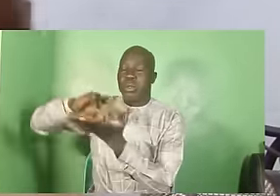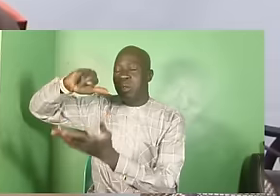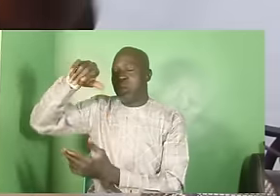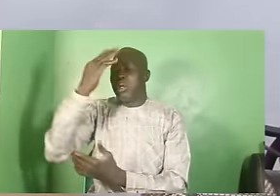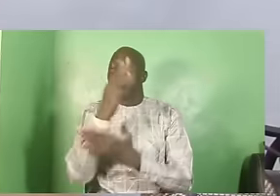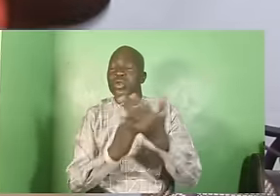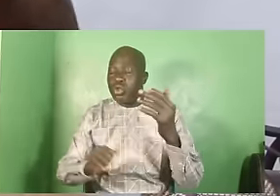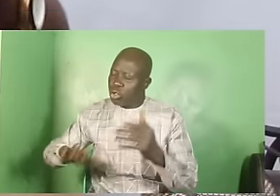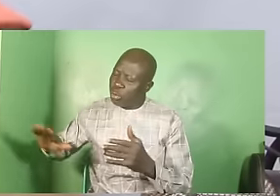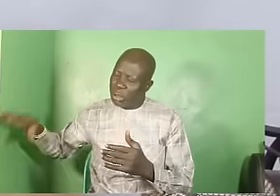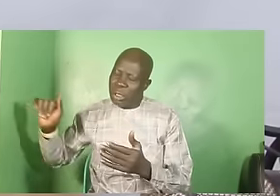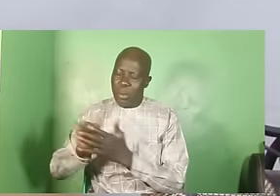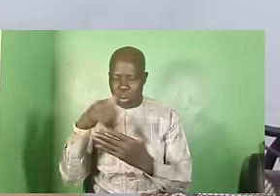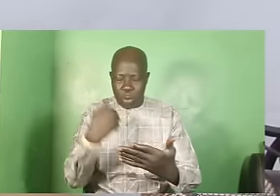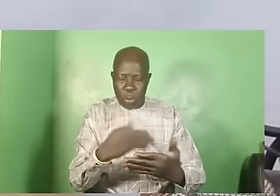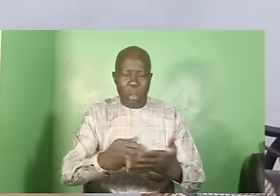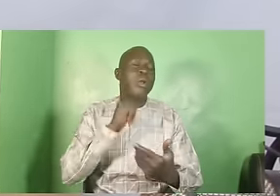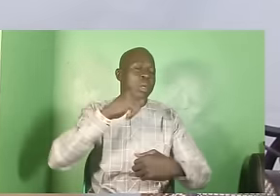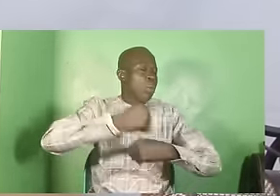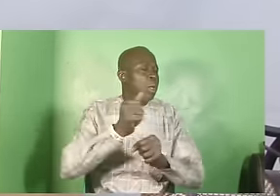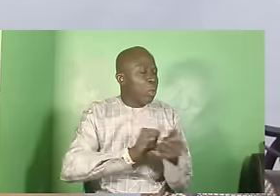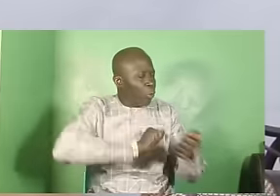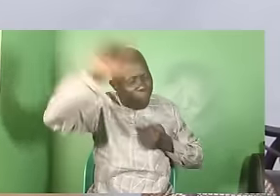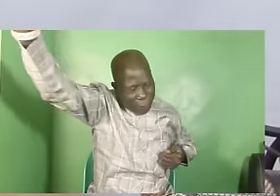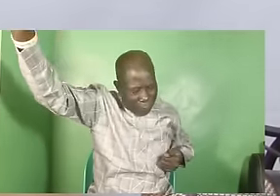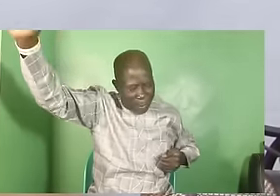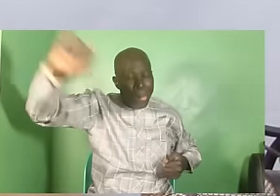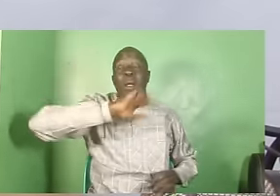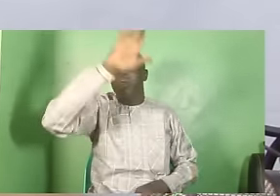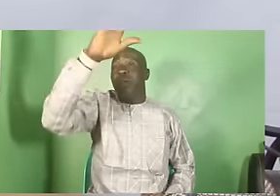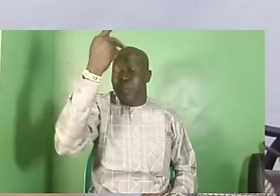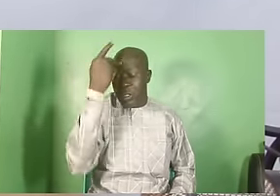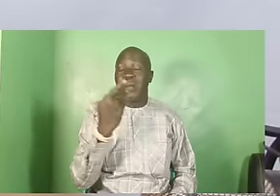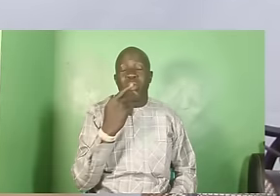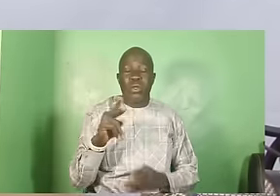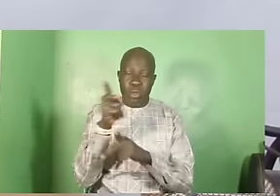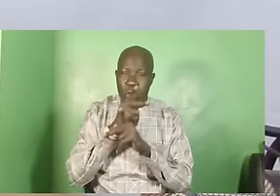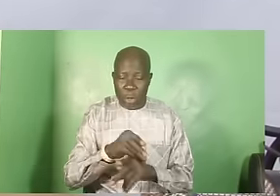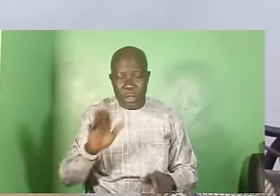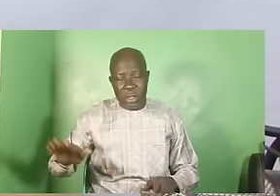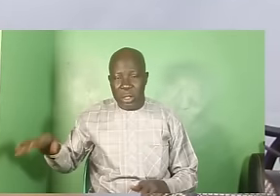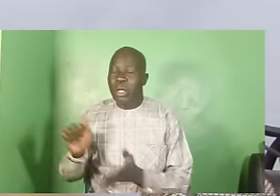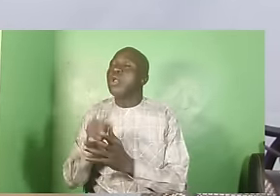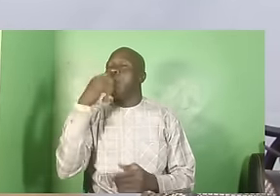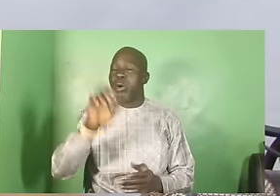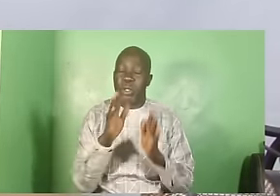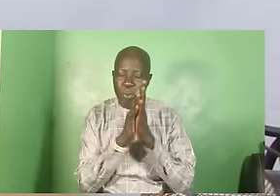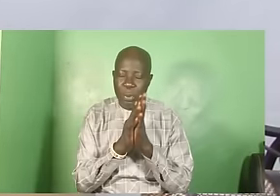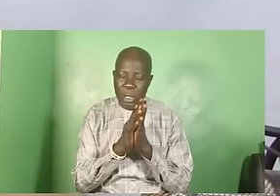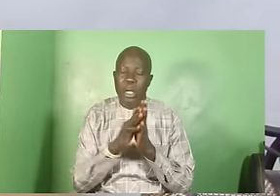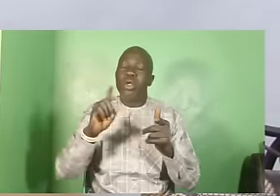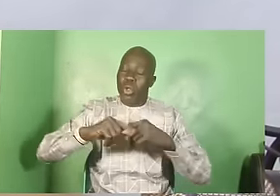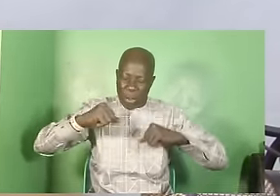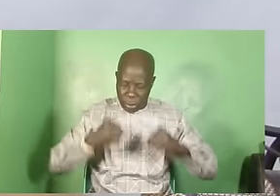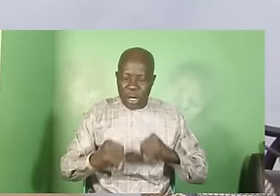stop their glory. It's money that make a lot of children go to far. Parents that are not showing your children. You must